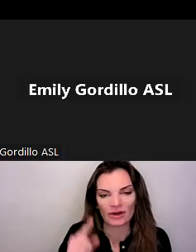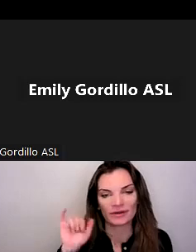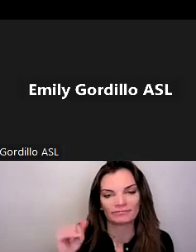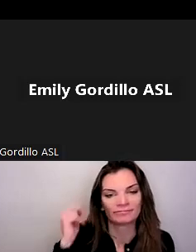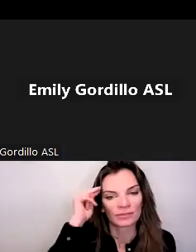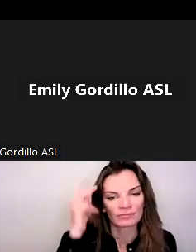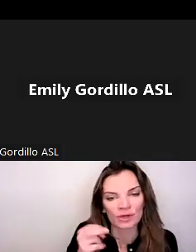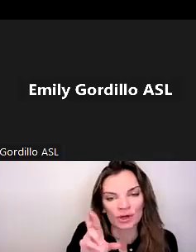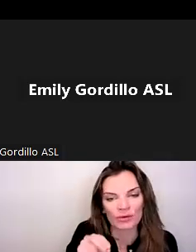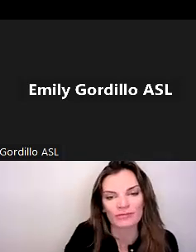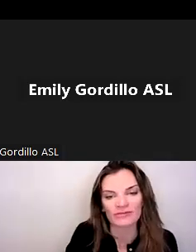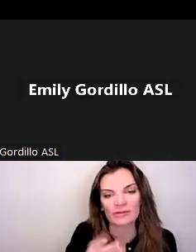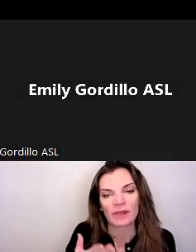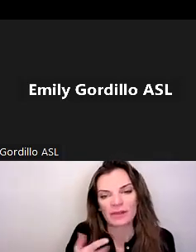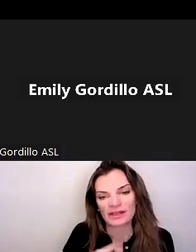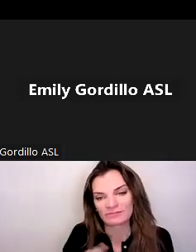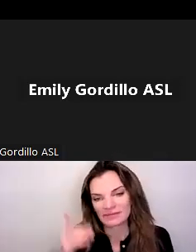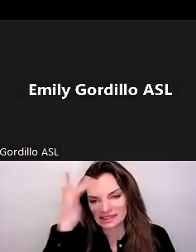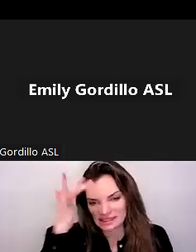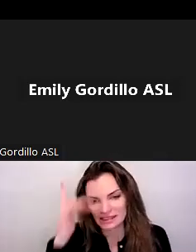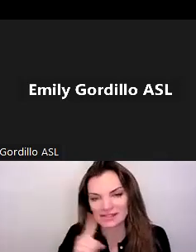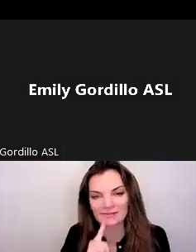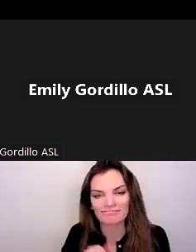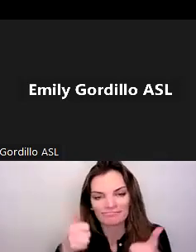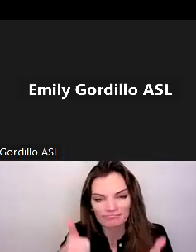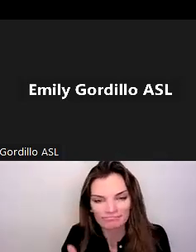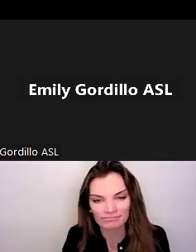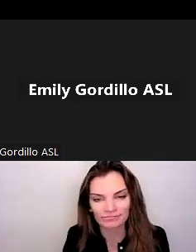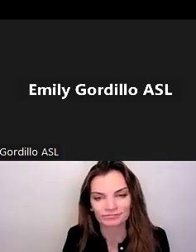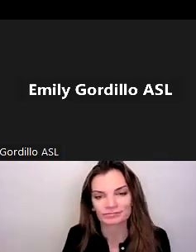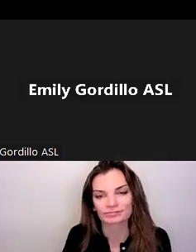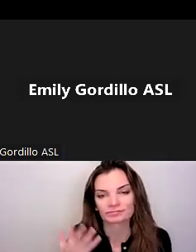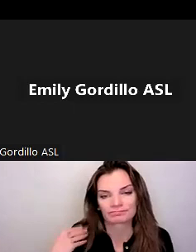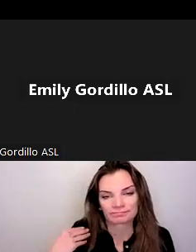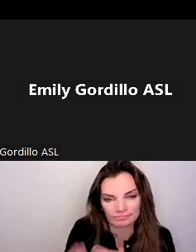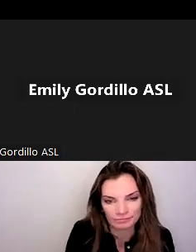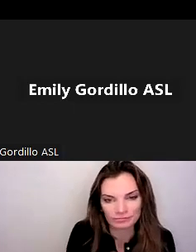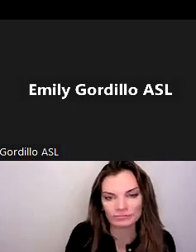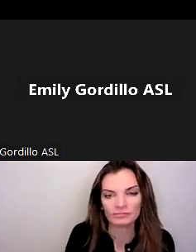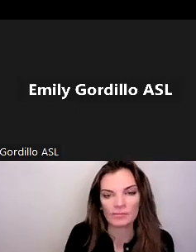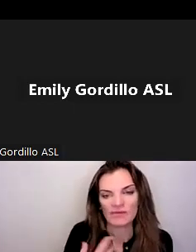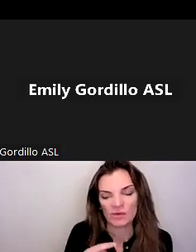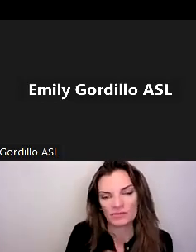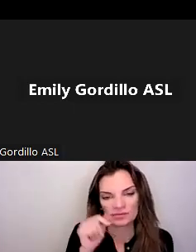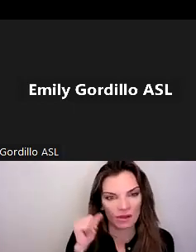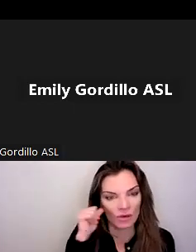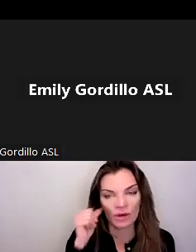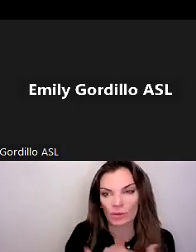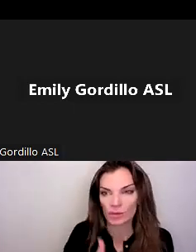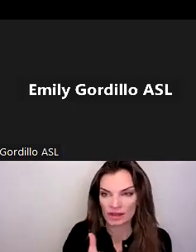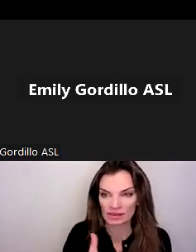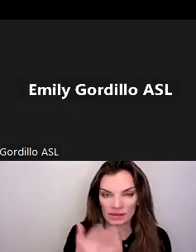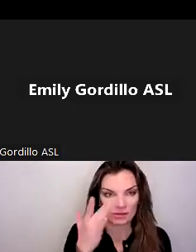brain injury, degenerative diseases. Some of the two that we think about or that are kind of subsets of this are auditory processing